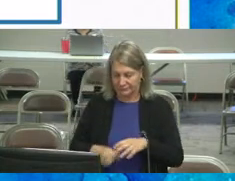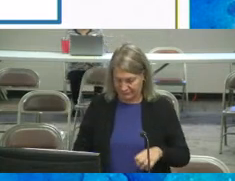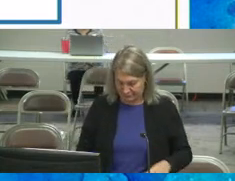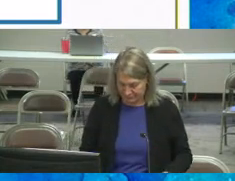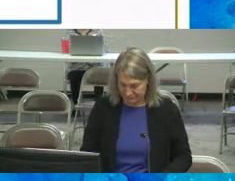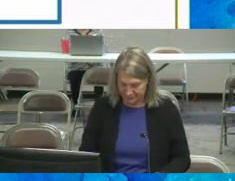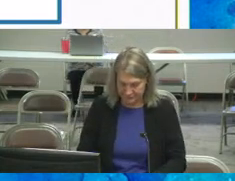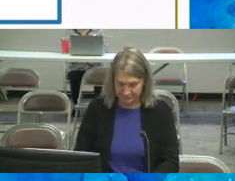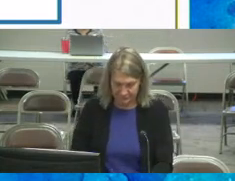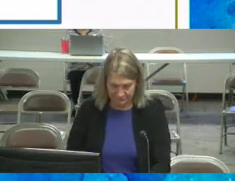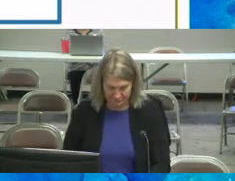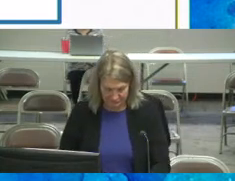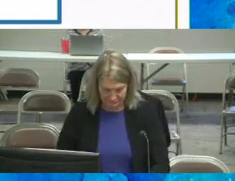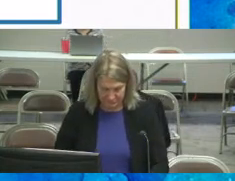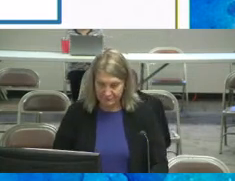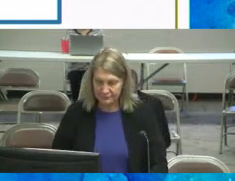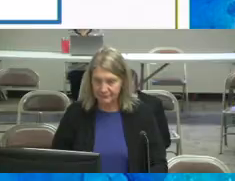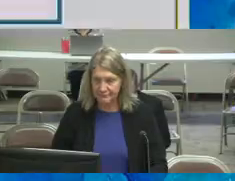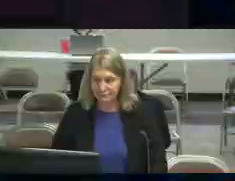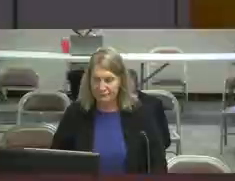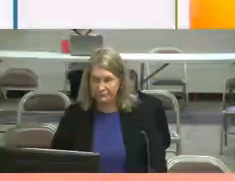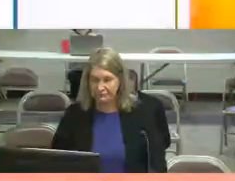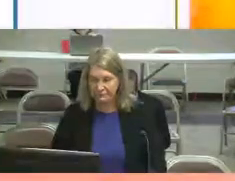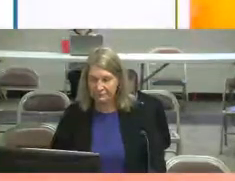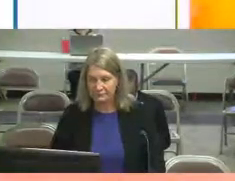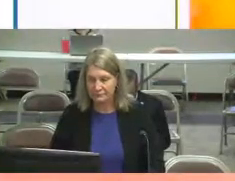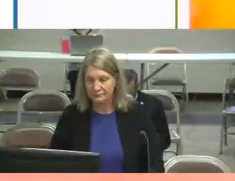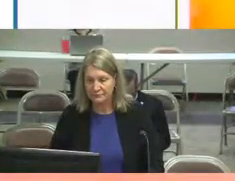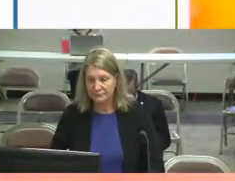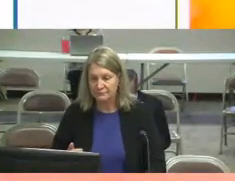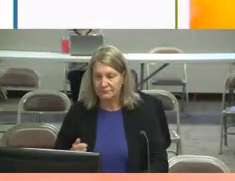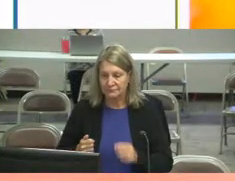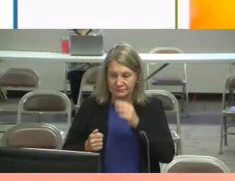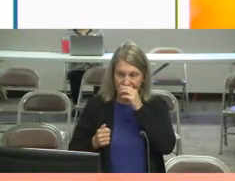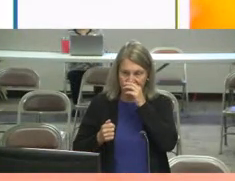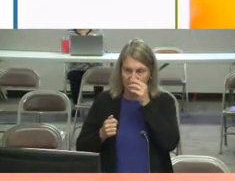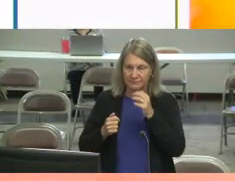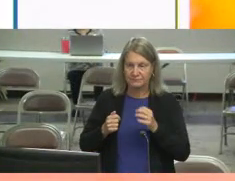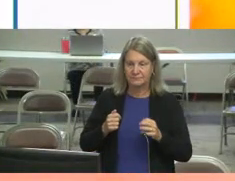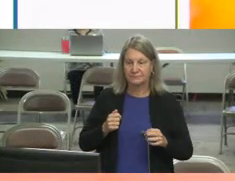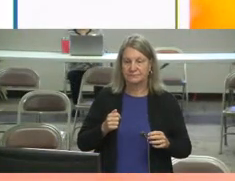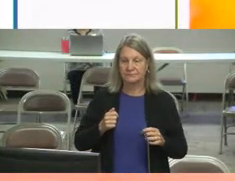feeling that this data may change as we do some follow-up with our alumni